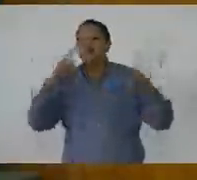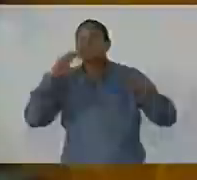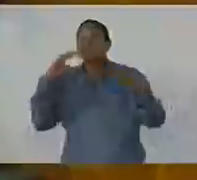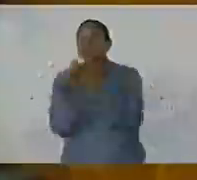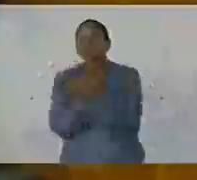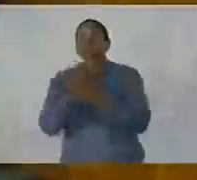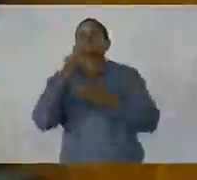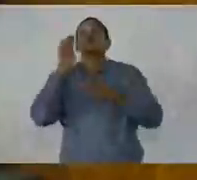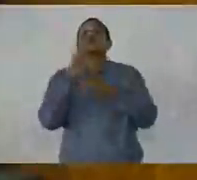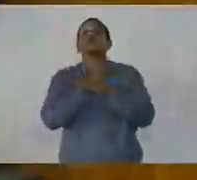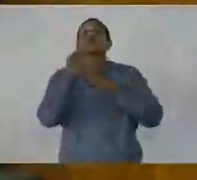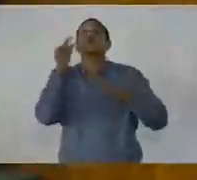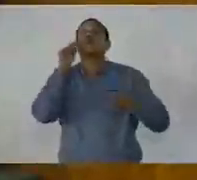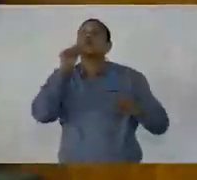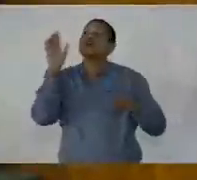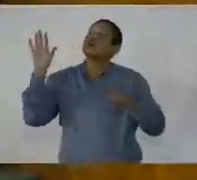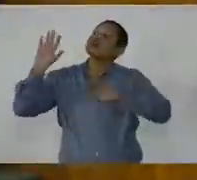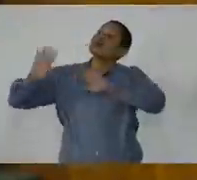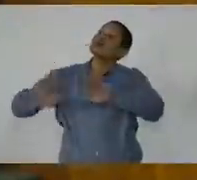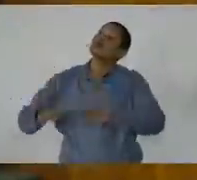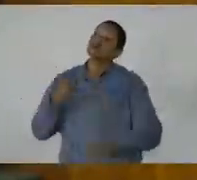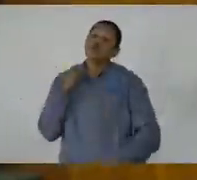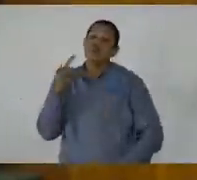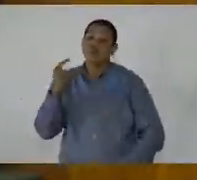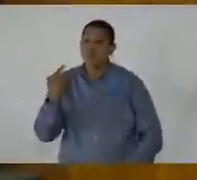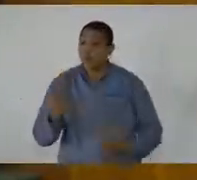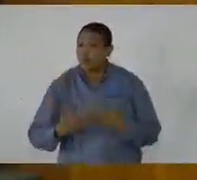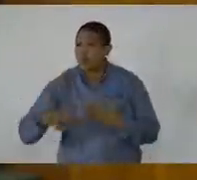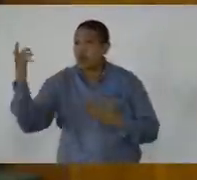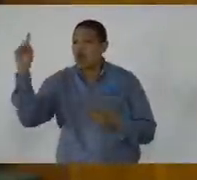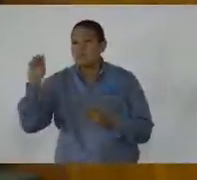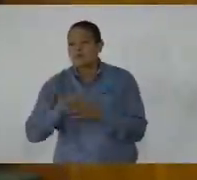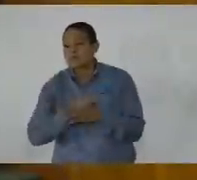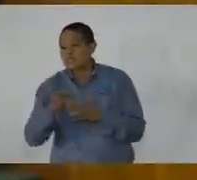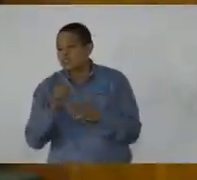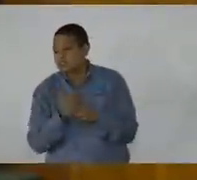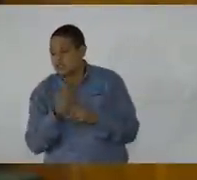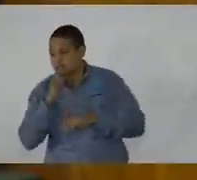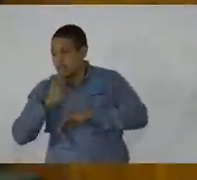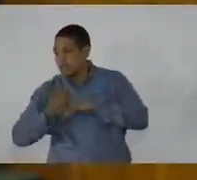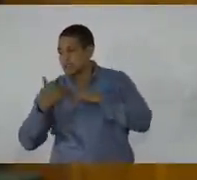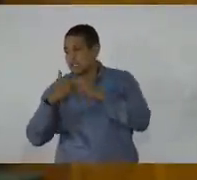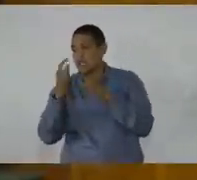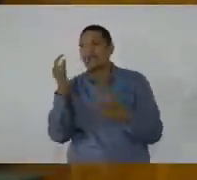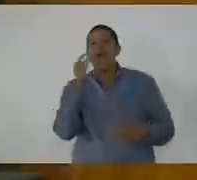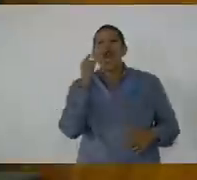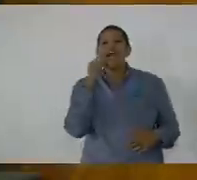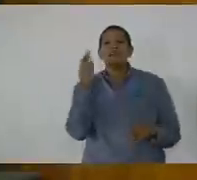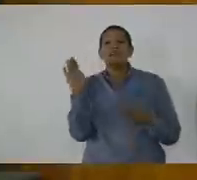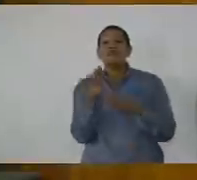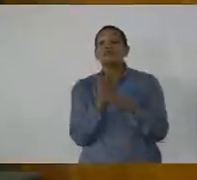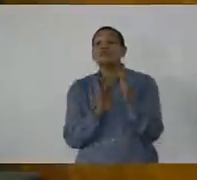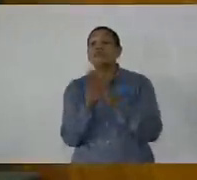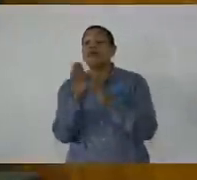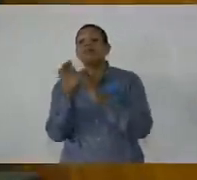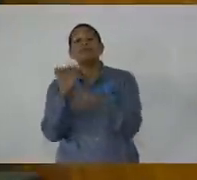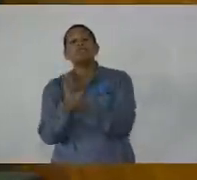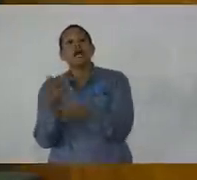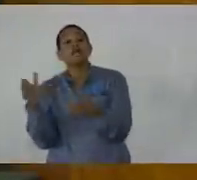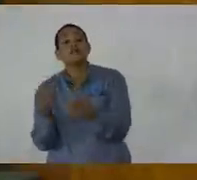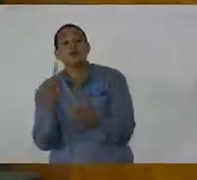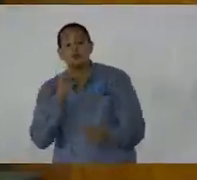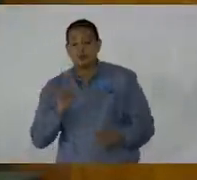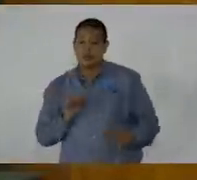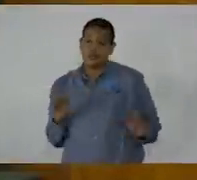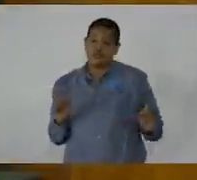cannabis industry in June 2021, the Ministry established a Cannabis Development Task Force, which I